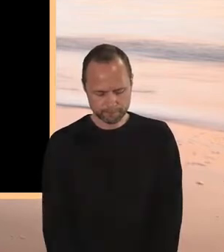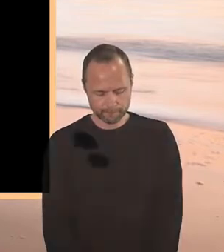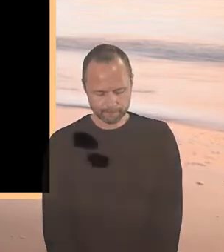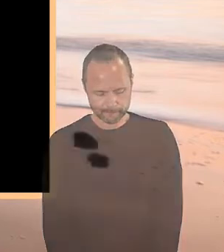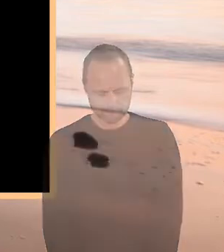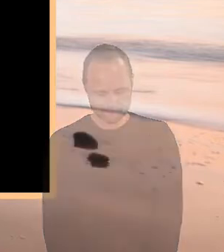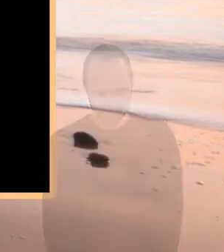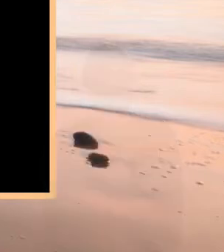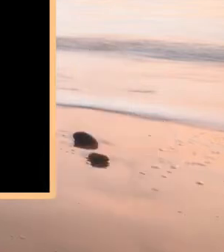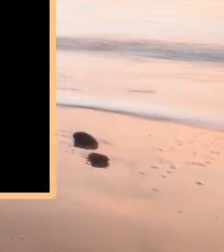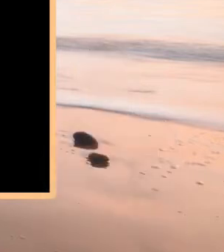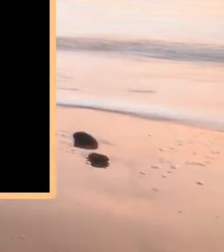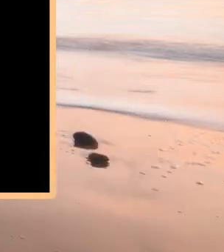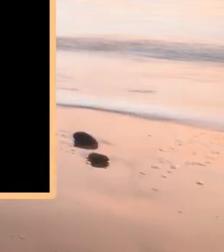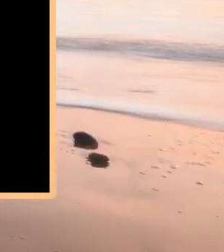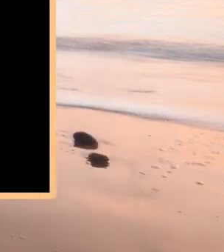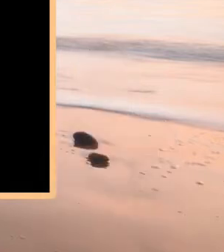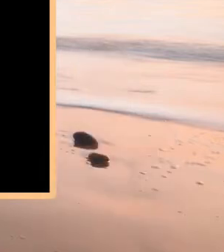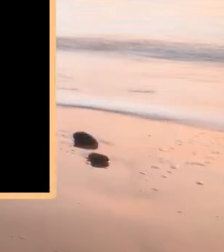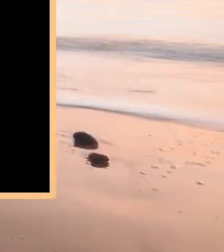Anne Davis.